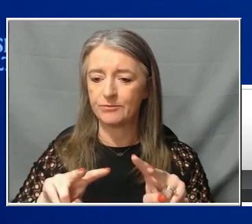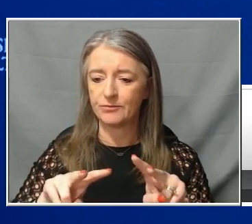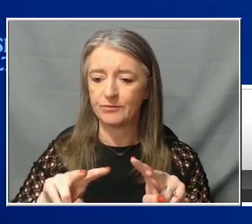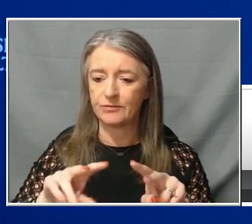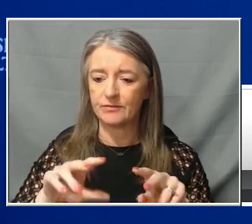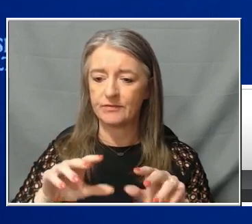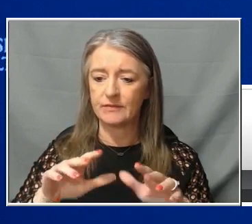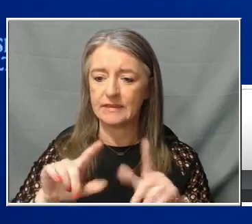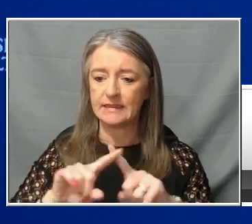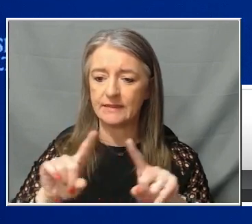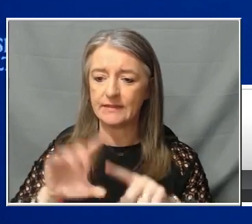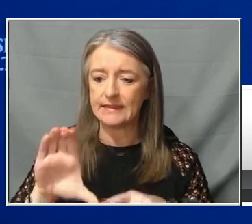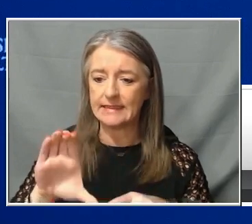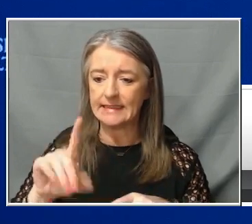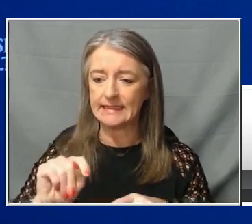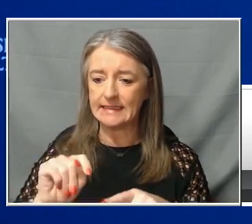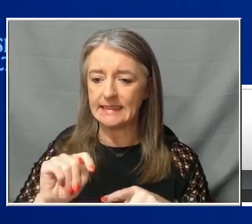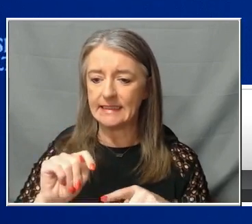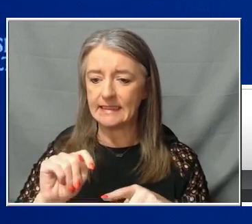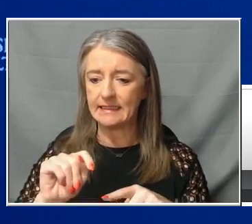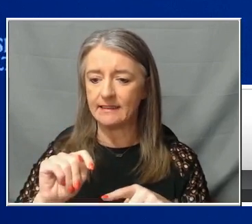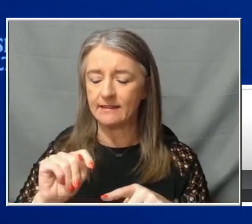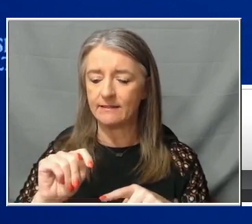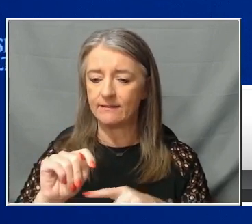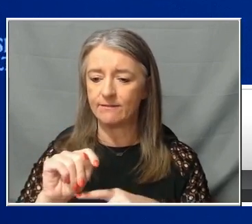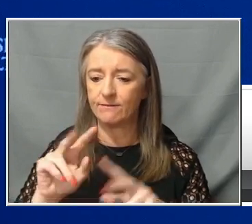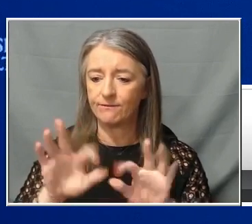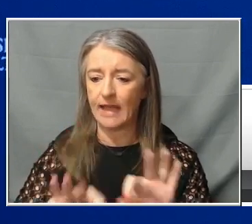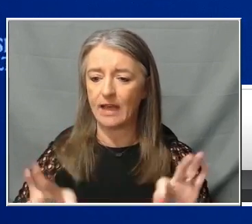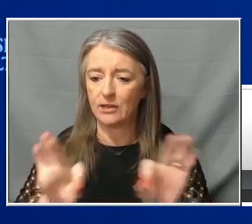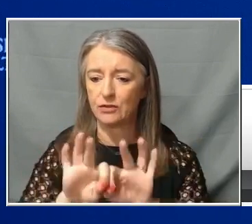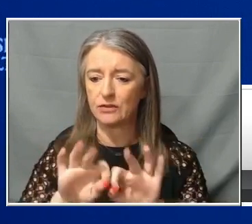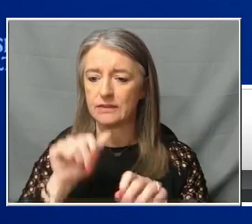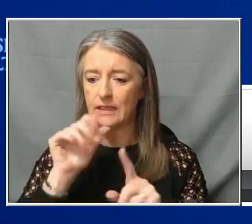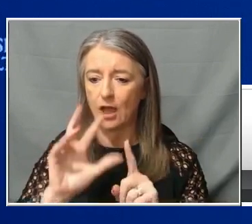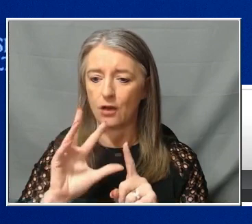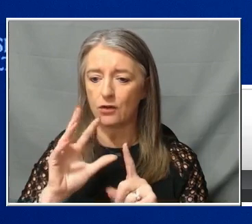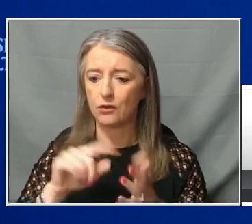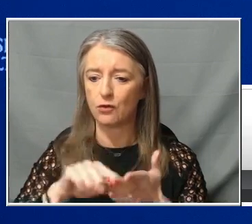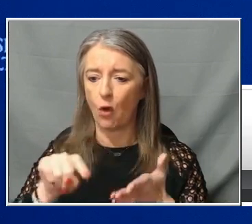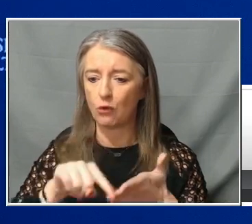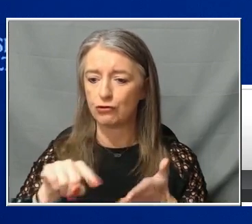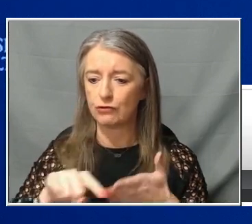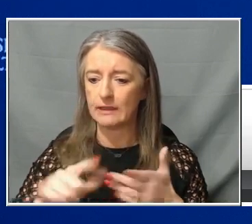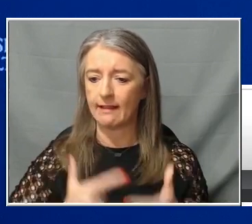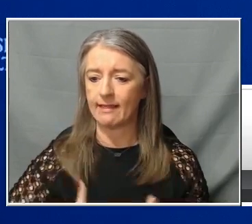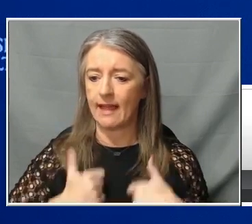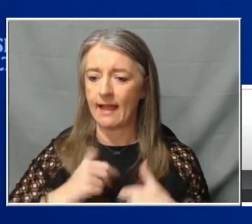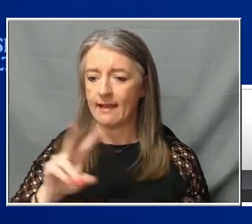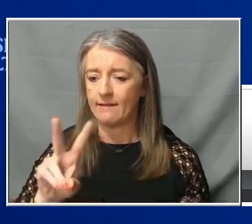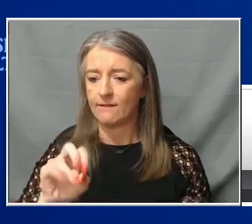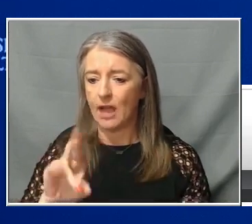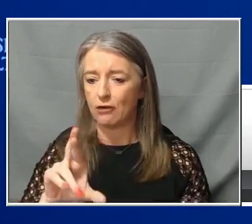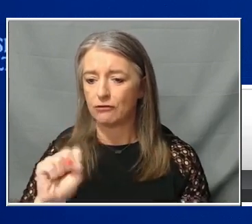of the CT values of the RNA, not necessarily culturing live virus. But overall, I think this is good